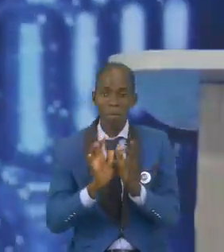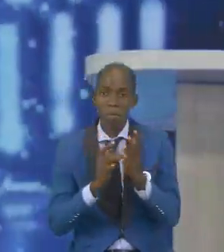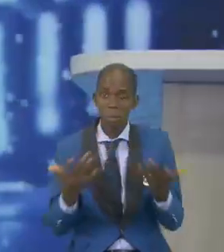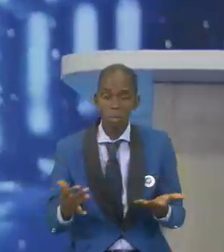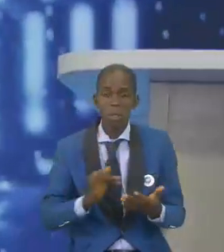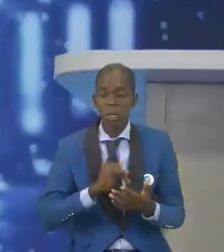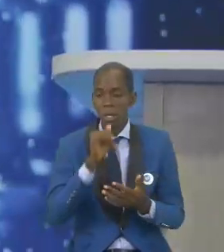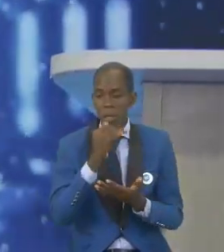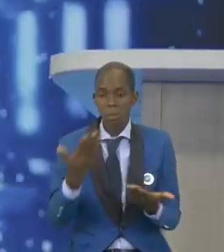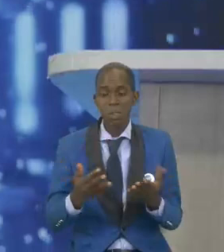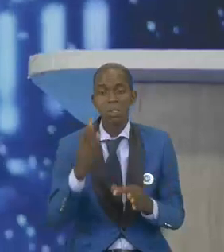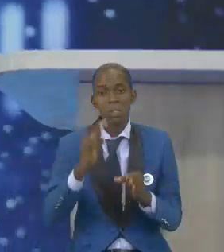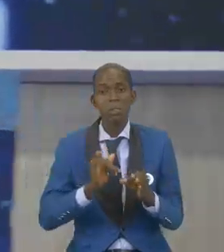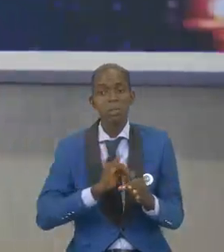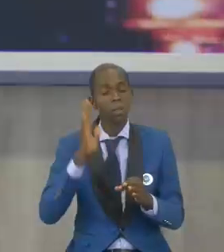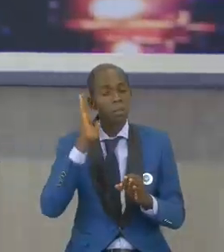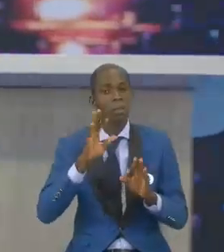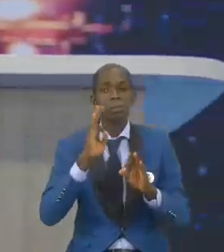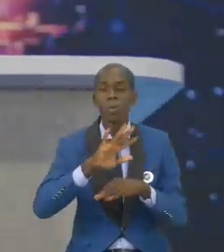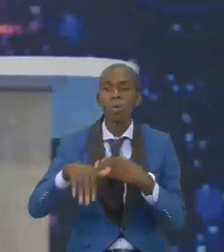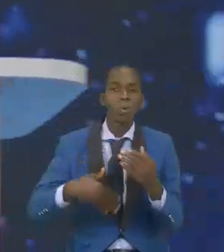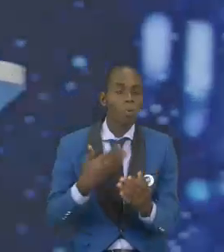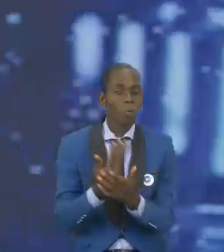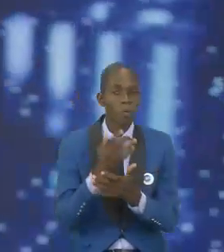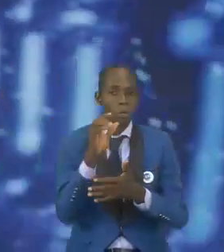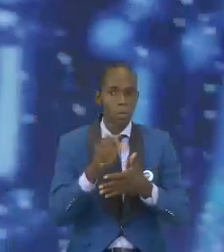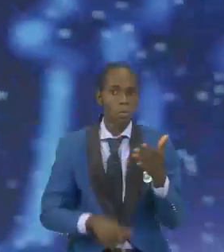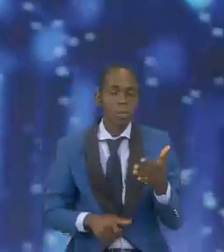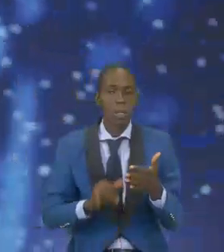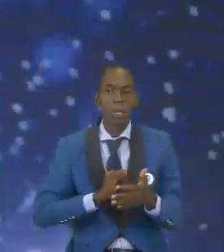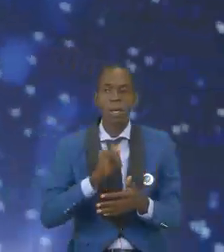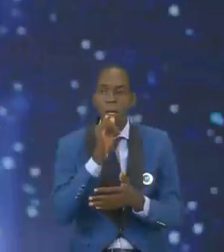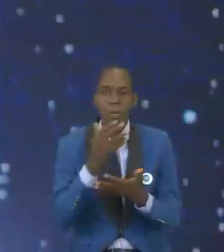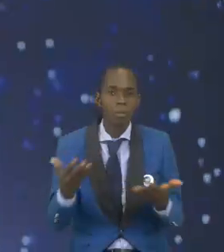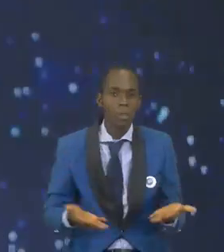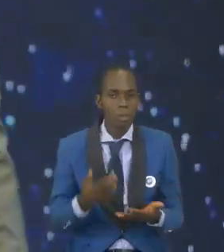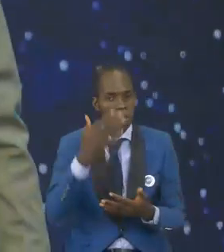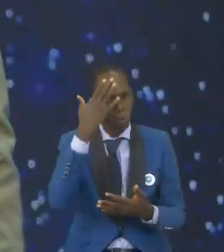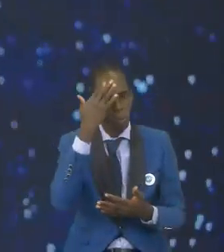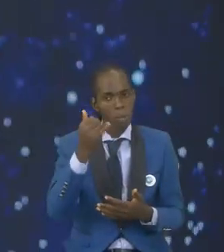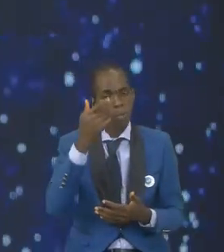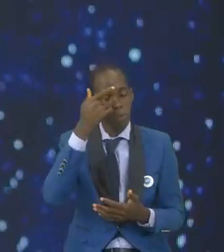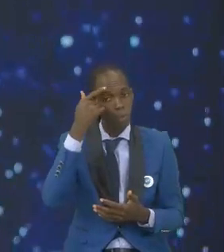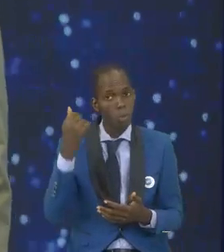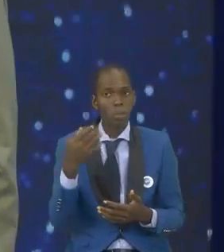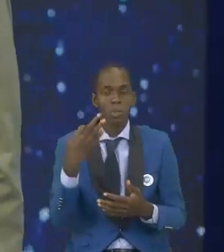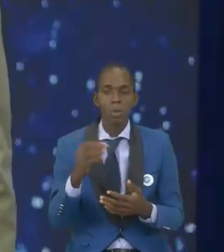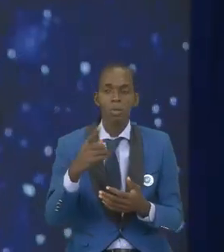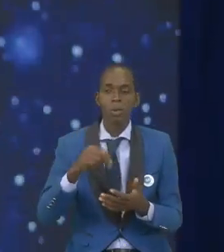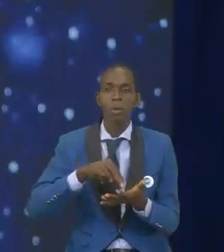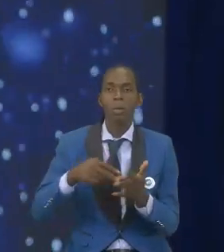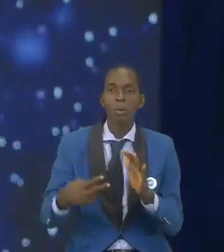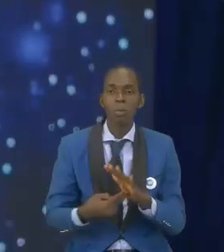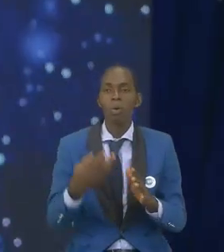this purpose of having the retreat will be fulfilled in your